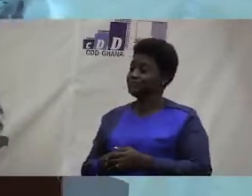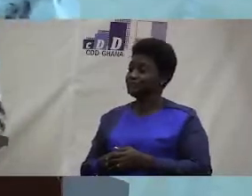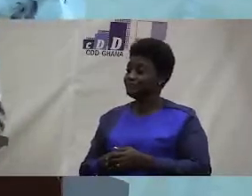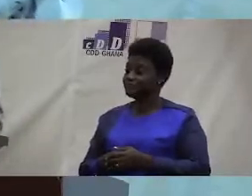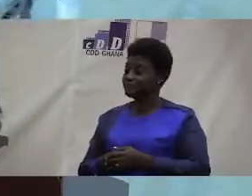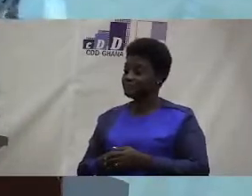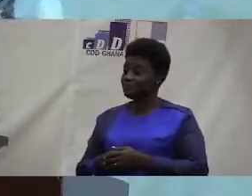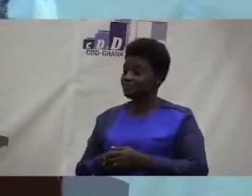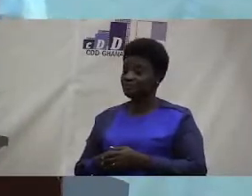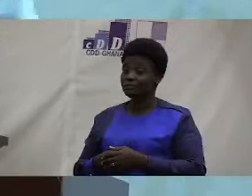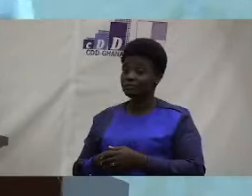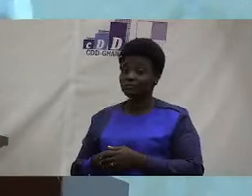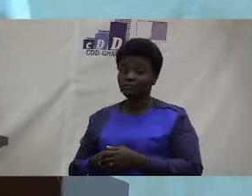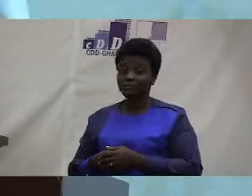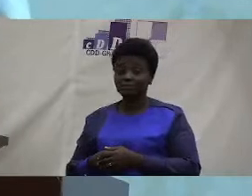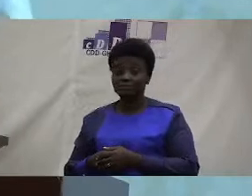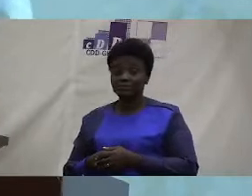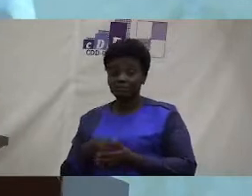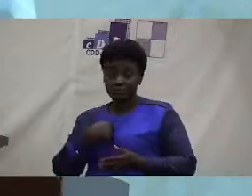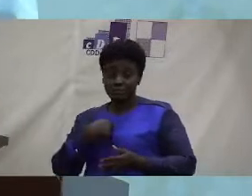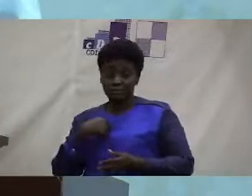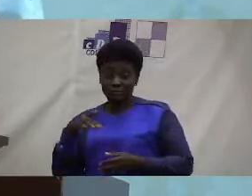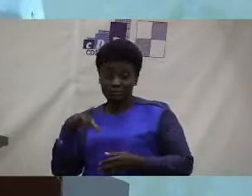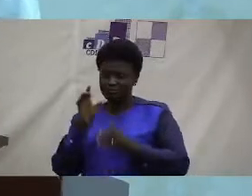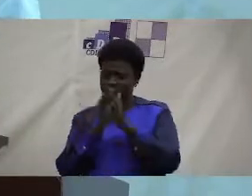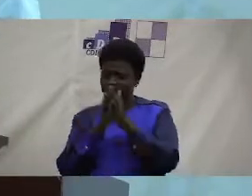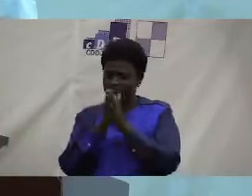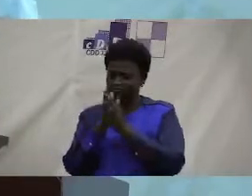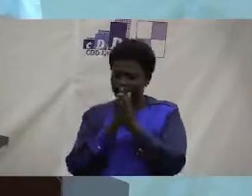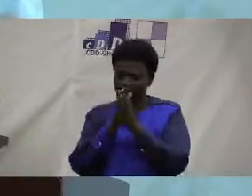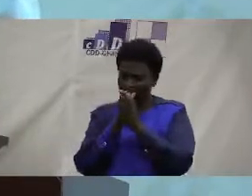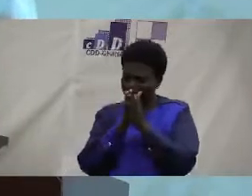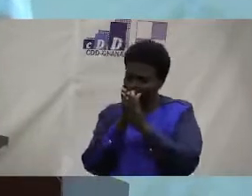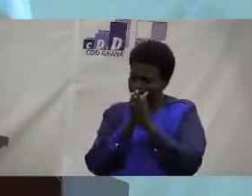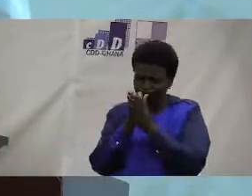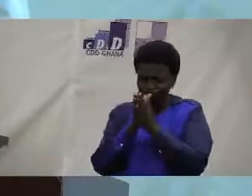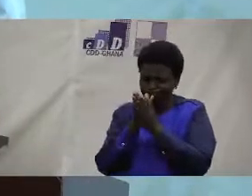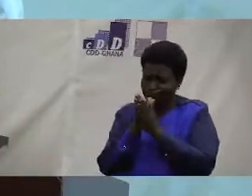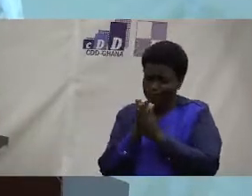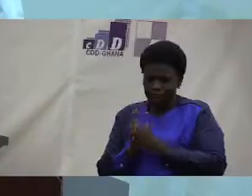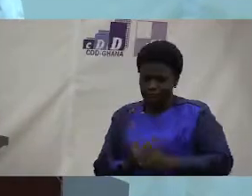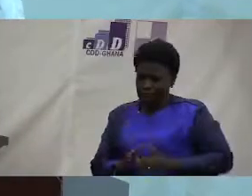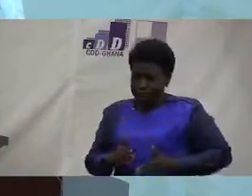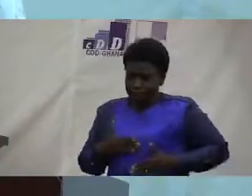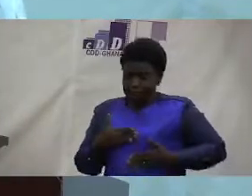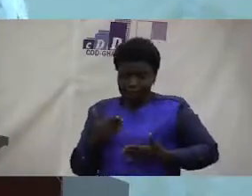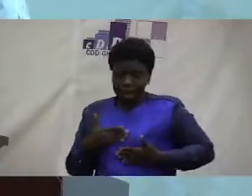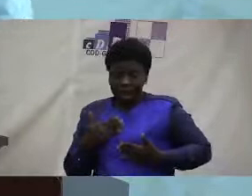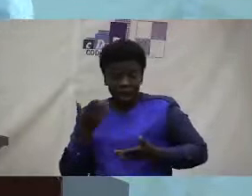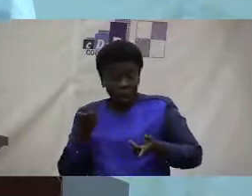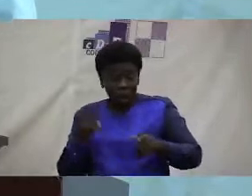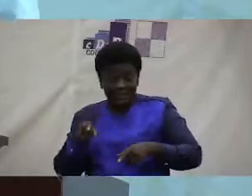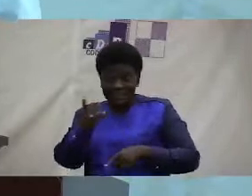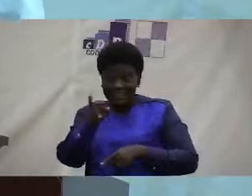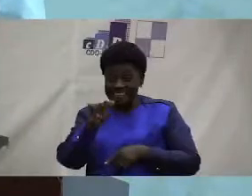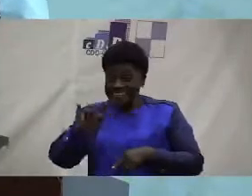And I found it very interesting, extremely intriguing, when